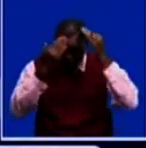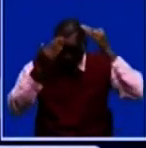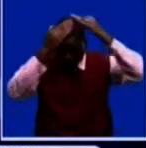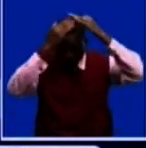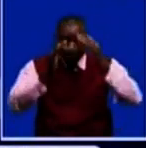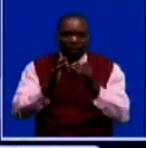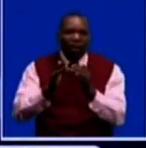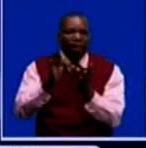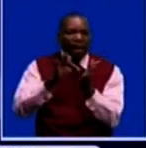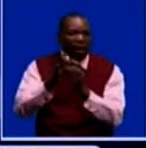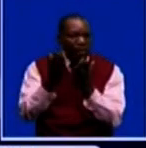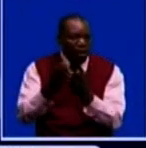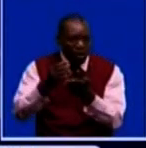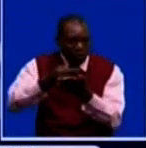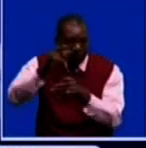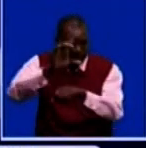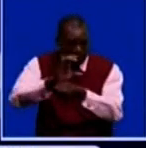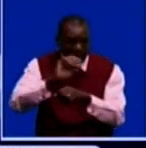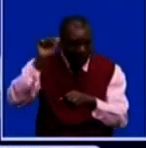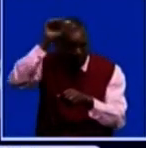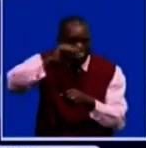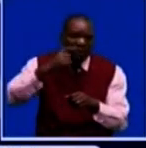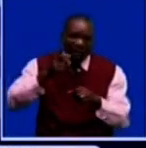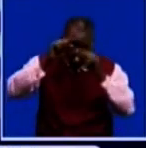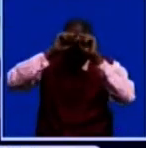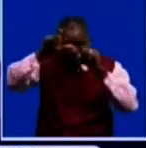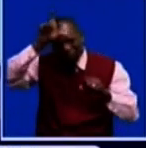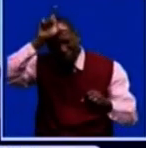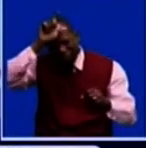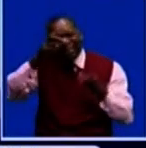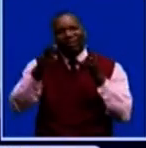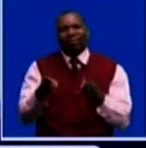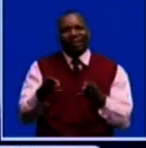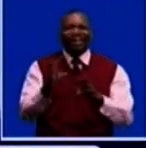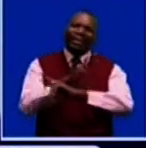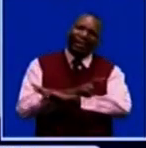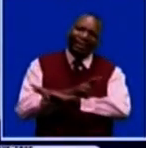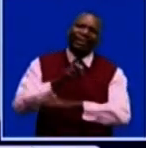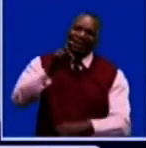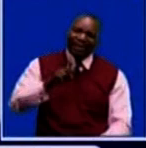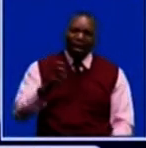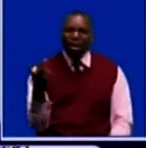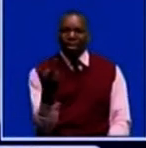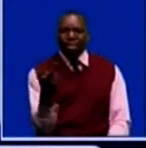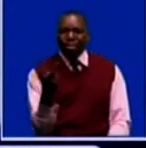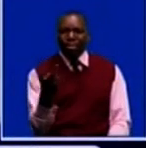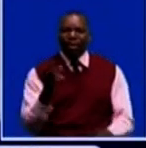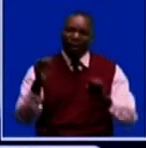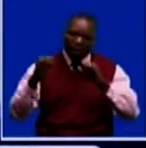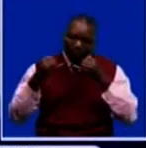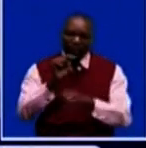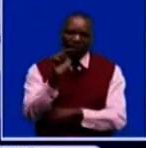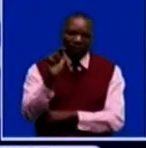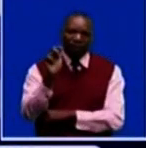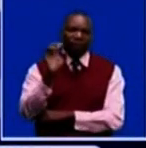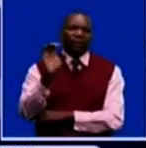Bishop Peter Ndlovu says President Lungu is mortal and needs to rest. The two were speaking in separate interviews with ZNBC News